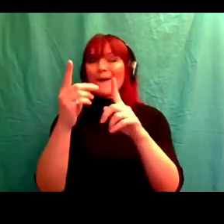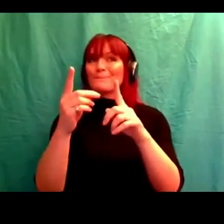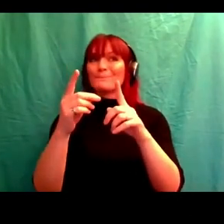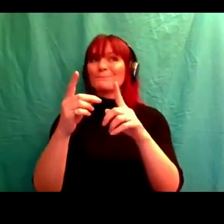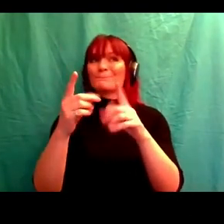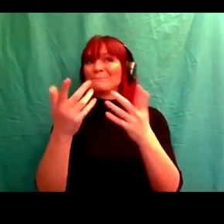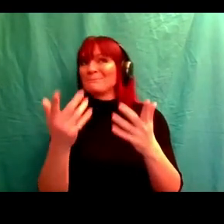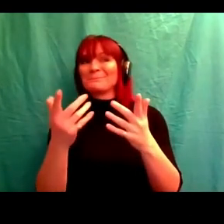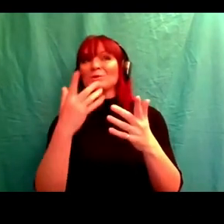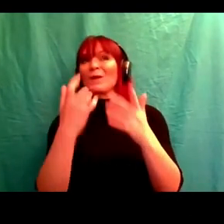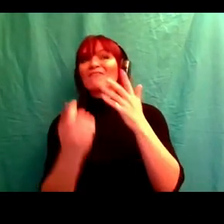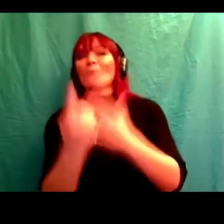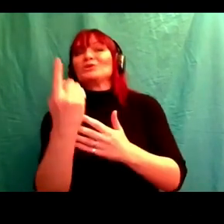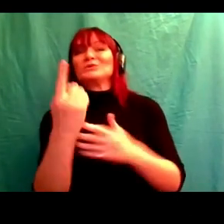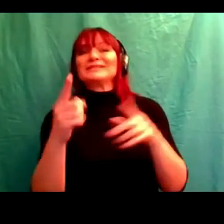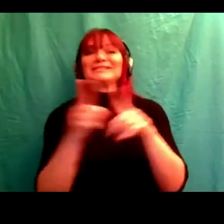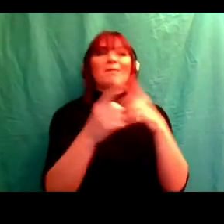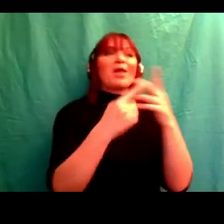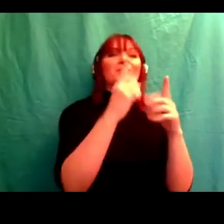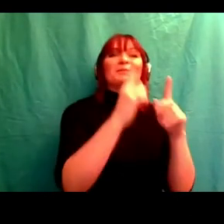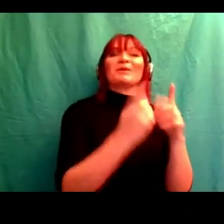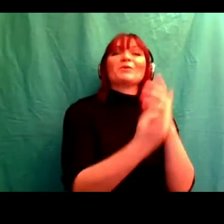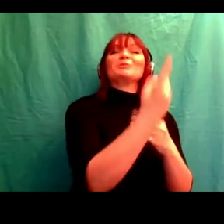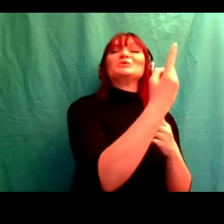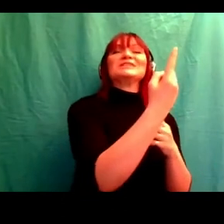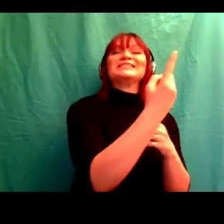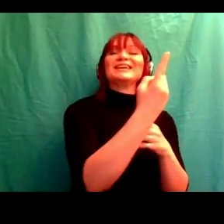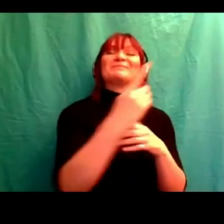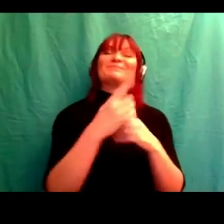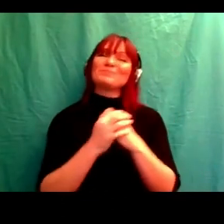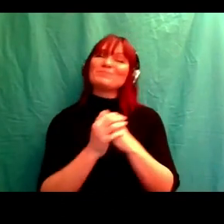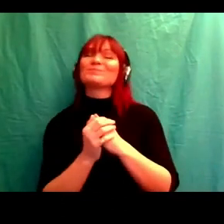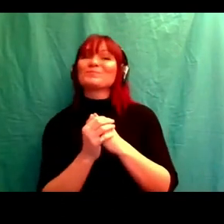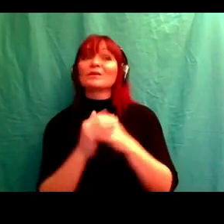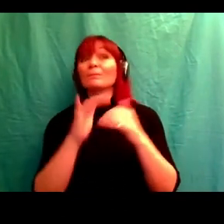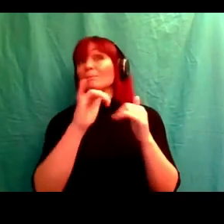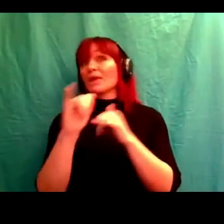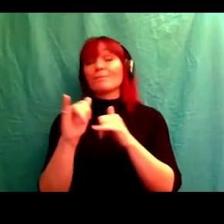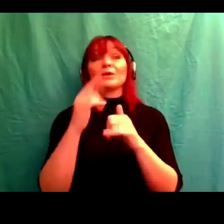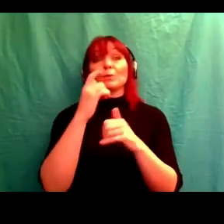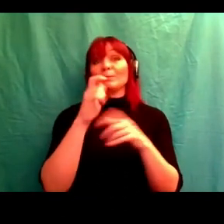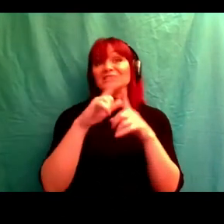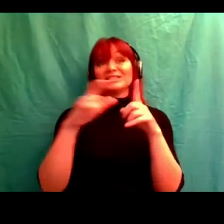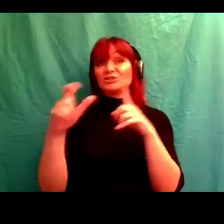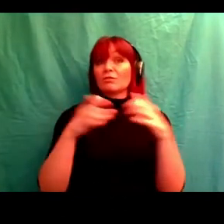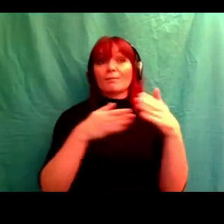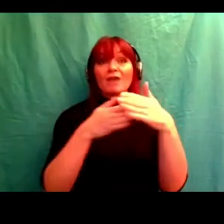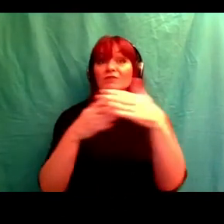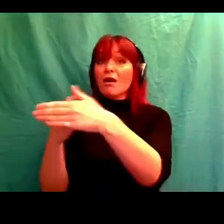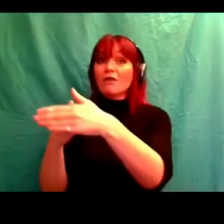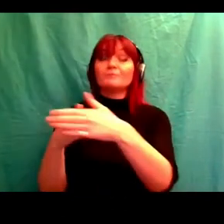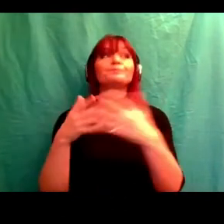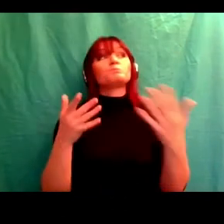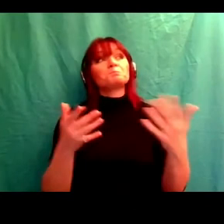are living their lives. So not everybody will have the same opportunity. That might be about digital exclusion, but also then when you go into wider issues